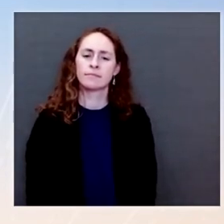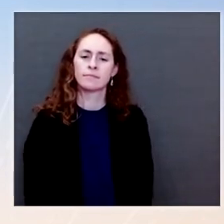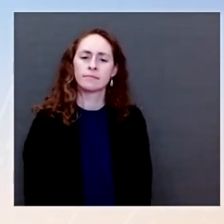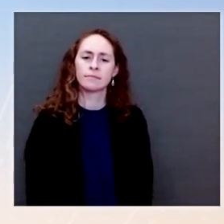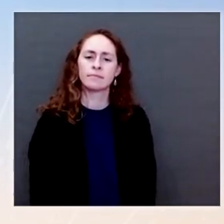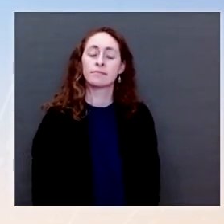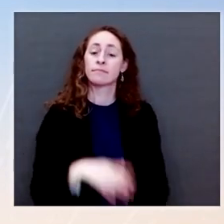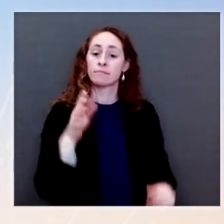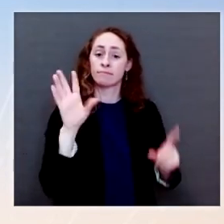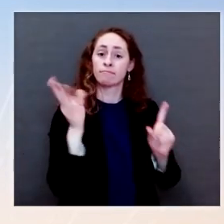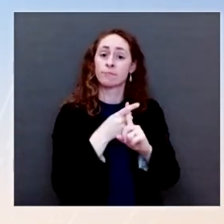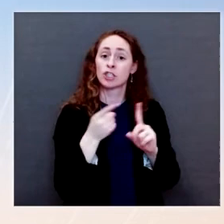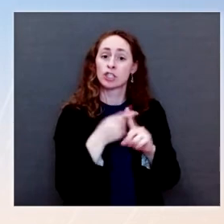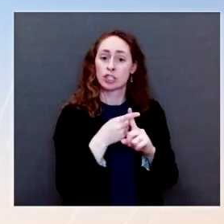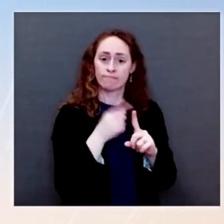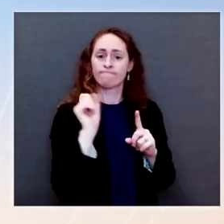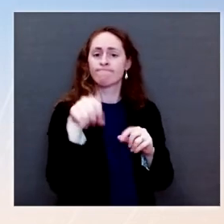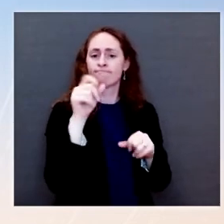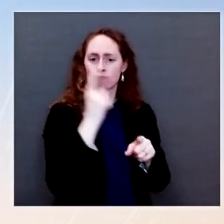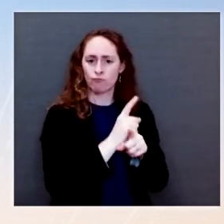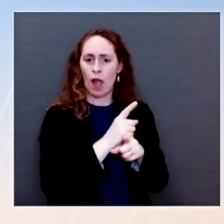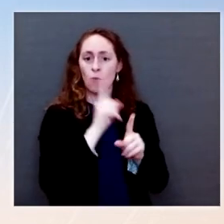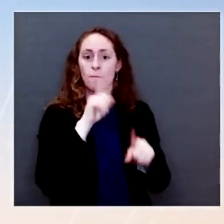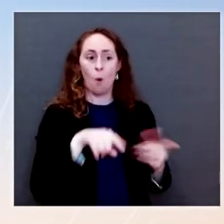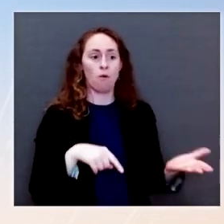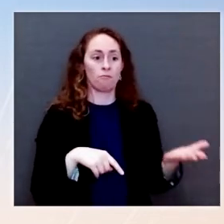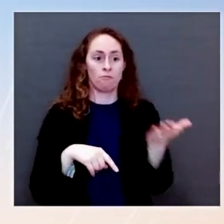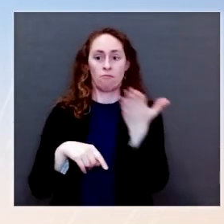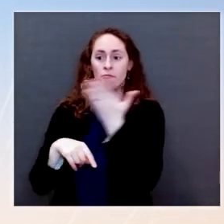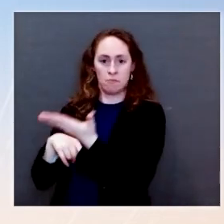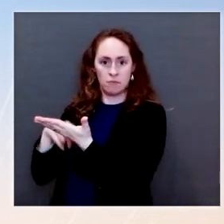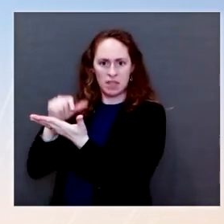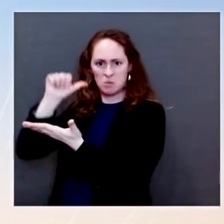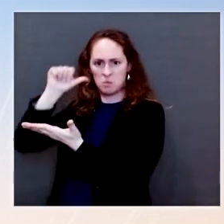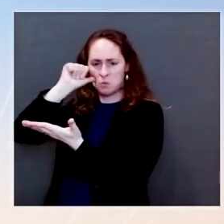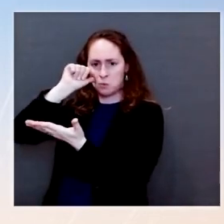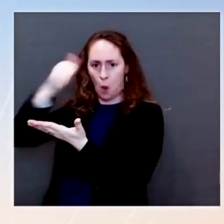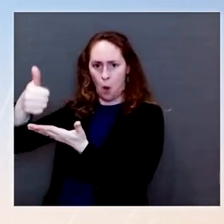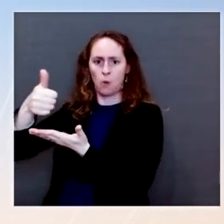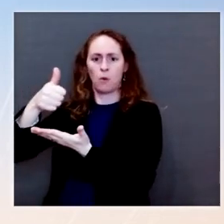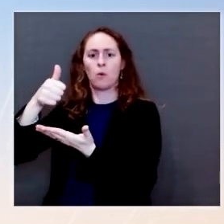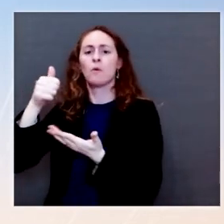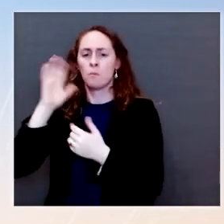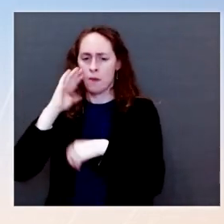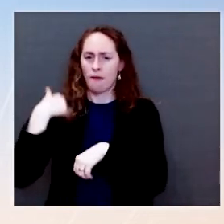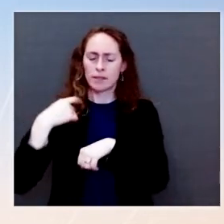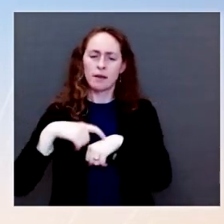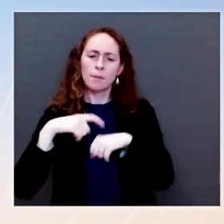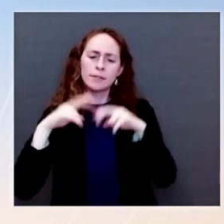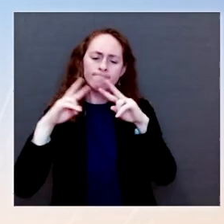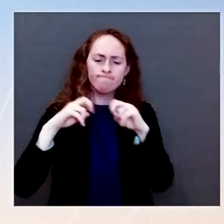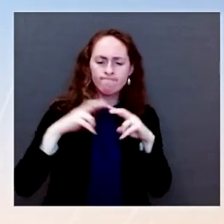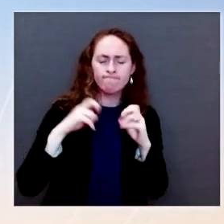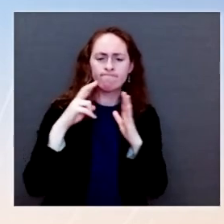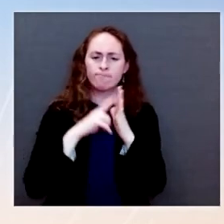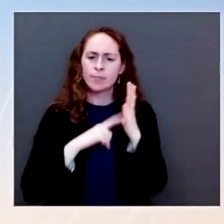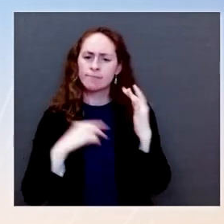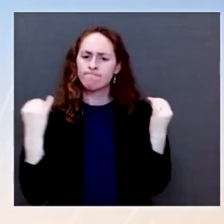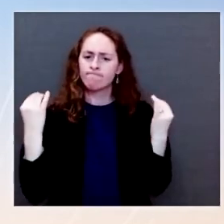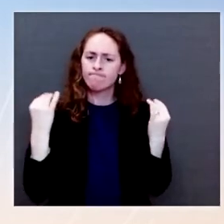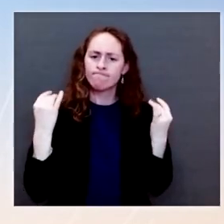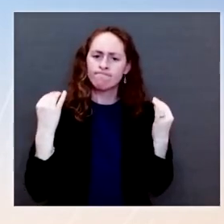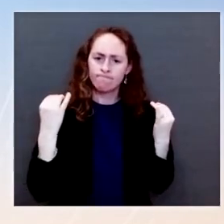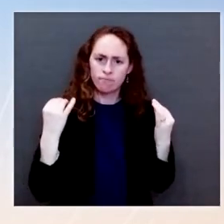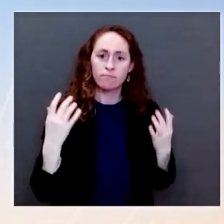and will have time to review the report, but I don't have a timeline for how long it will take him to review the report. I would remind you all, it's not a recommendations